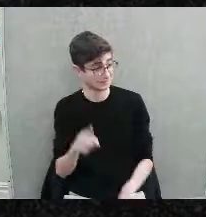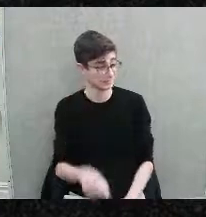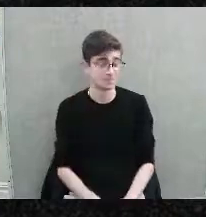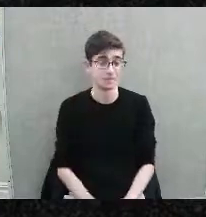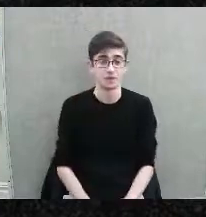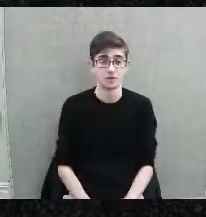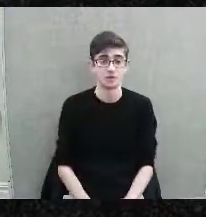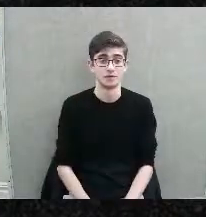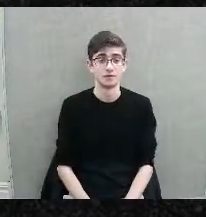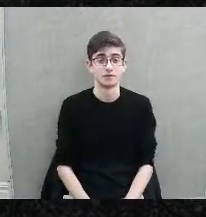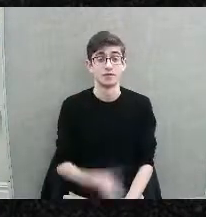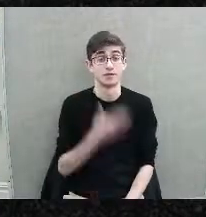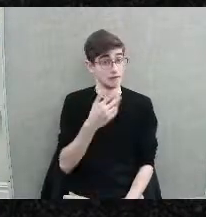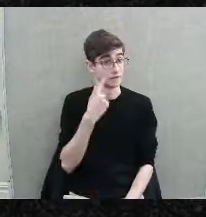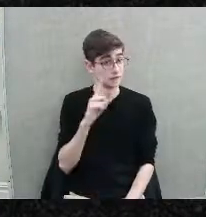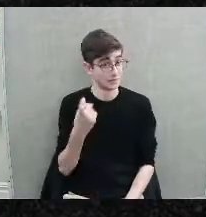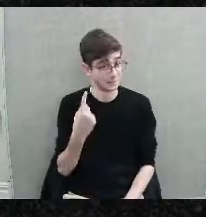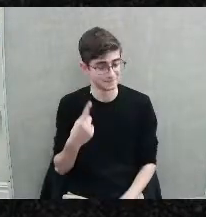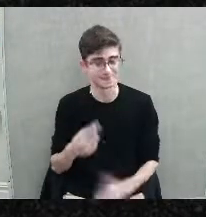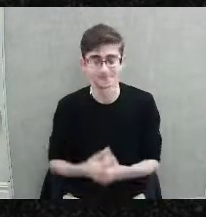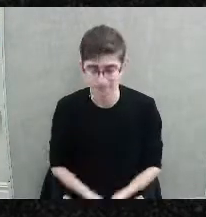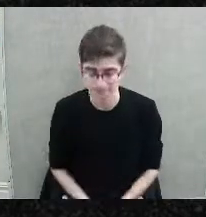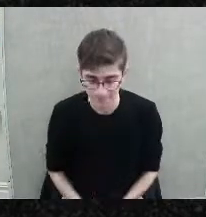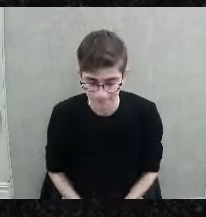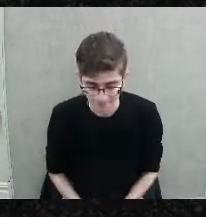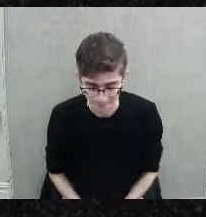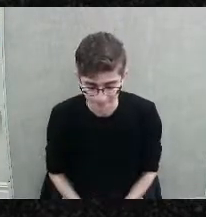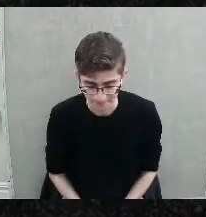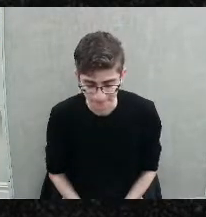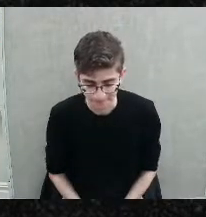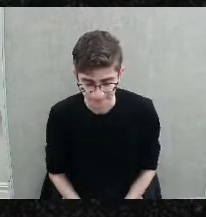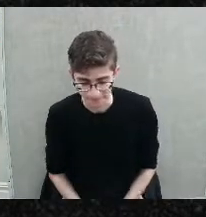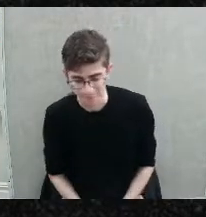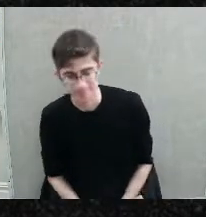Yeah, thank you for that question, Lisa, and